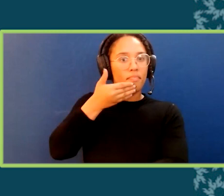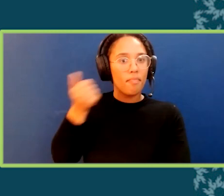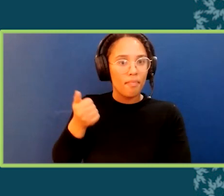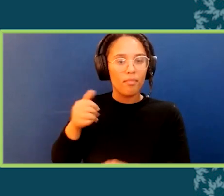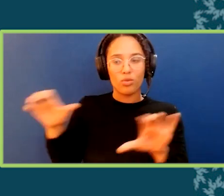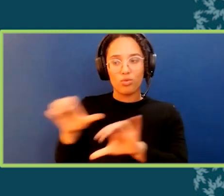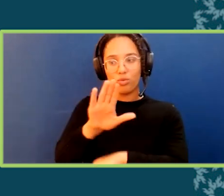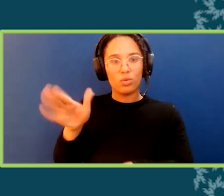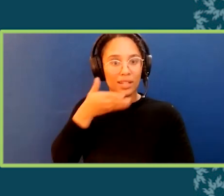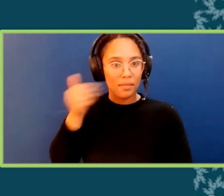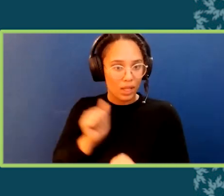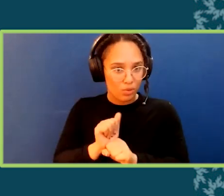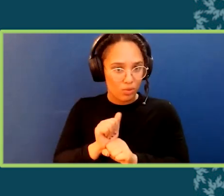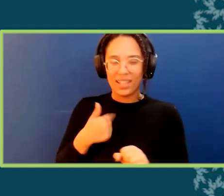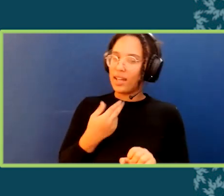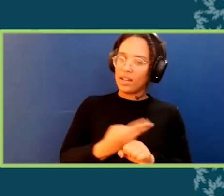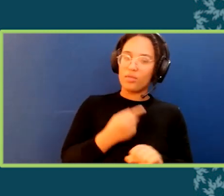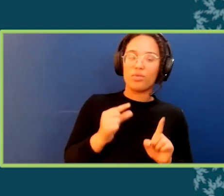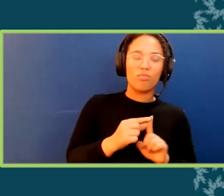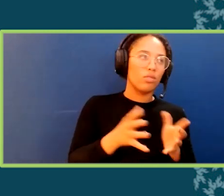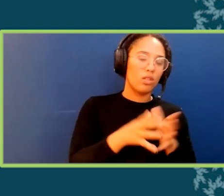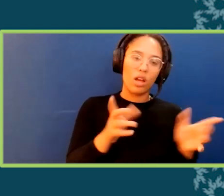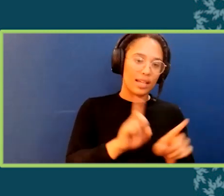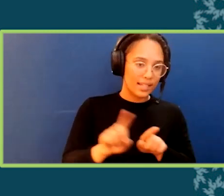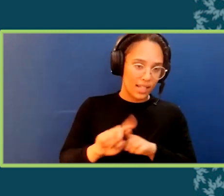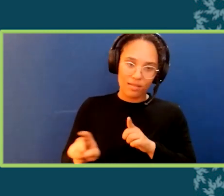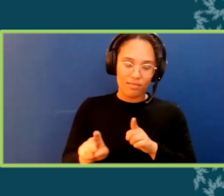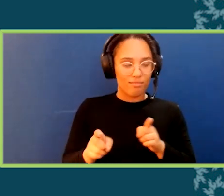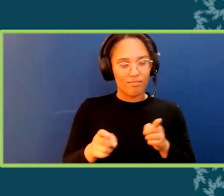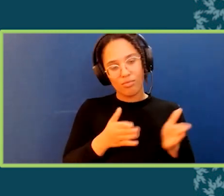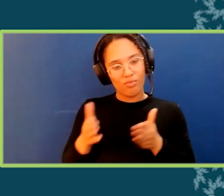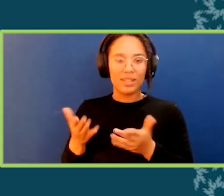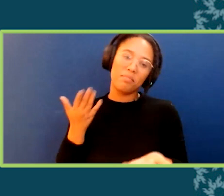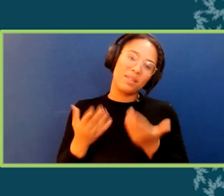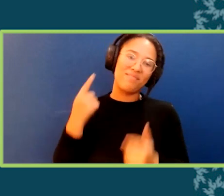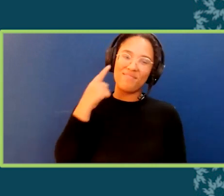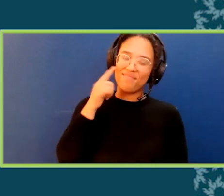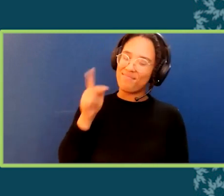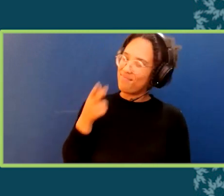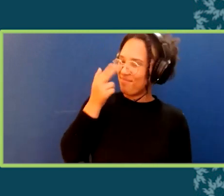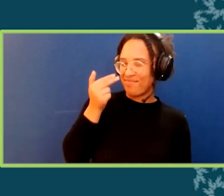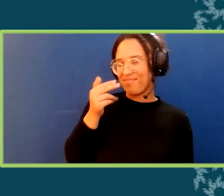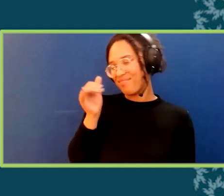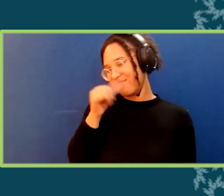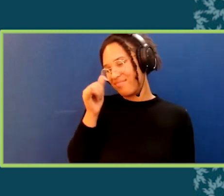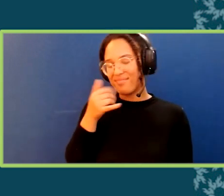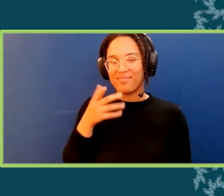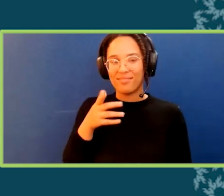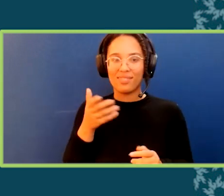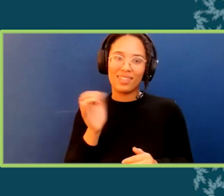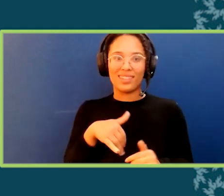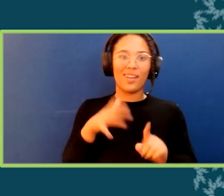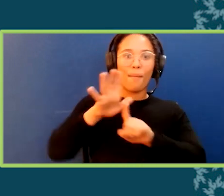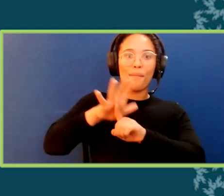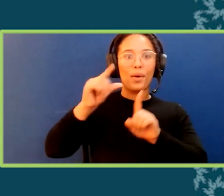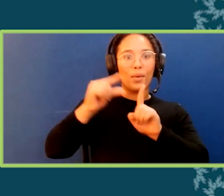lot of ways, I feel like it sounds corny or it sounds just like a buzzword or like something you say, but I really truly do mean that.